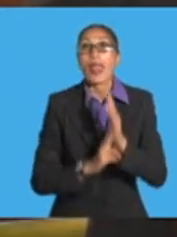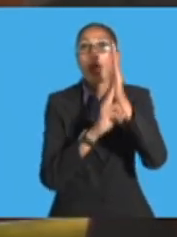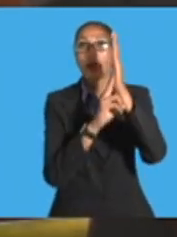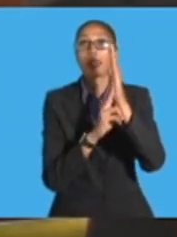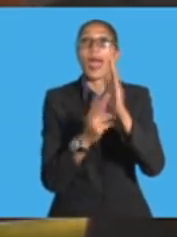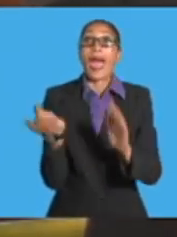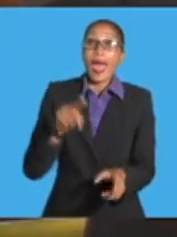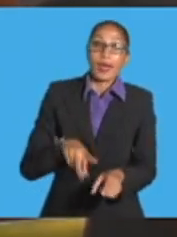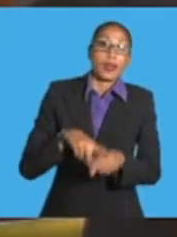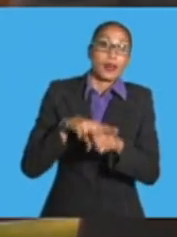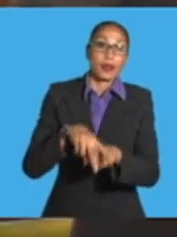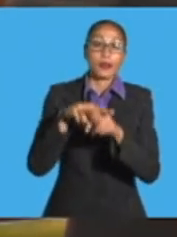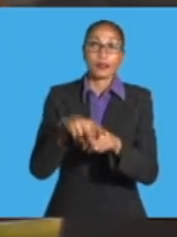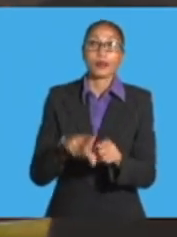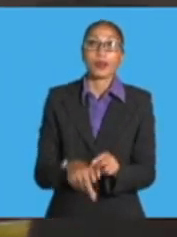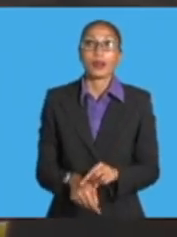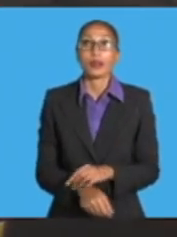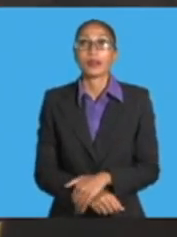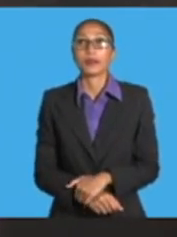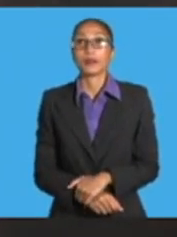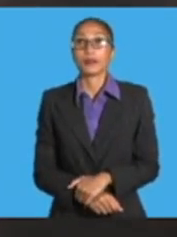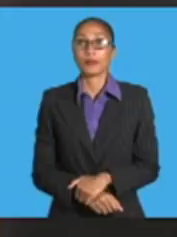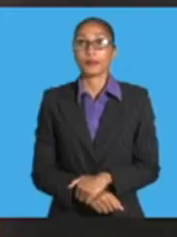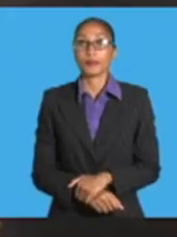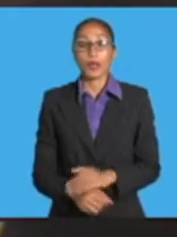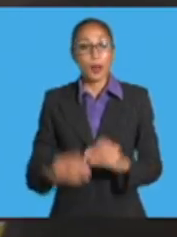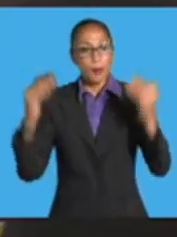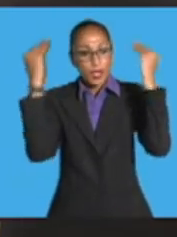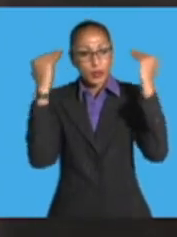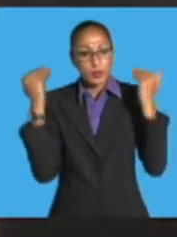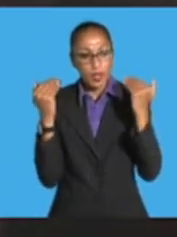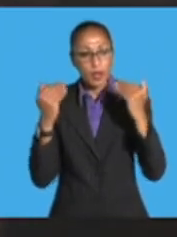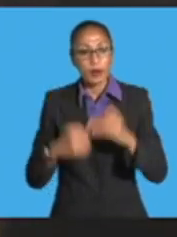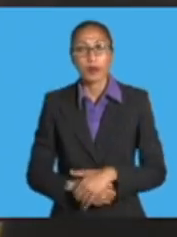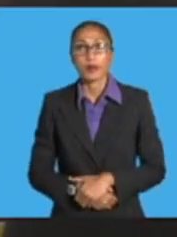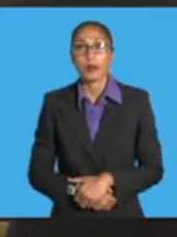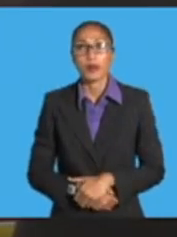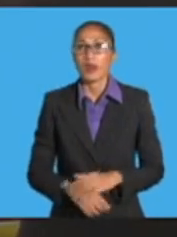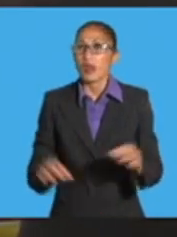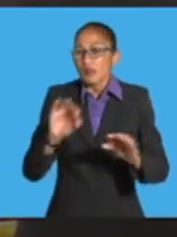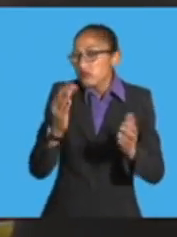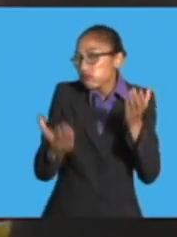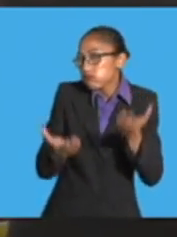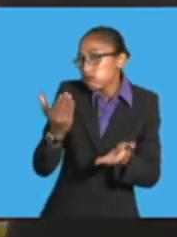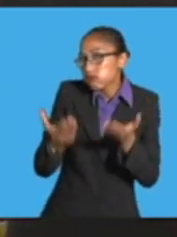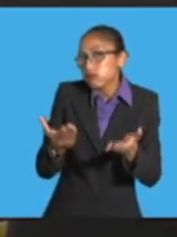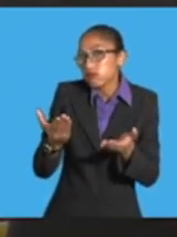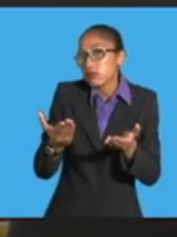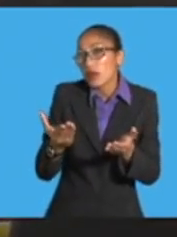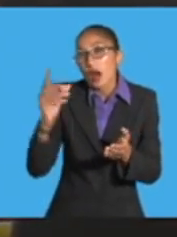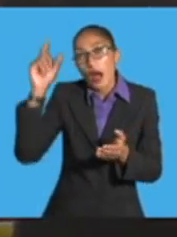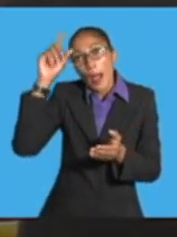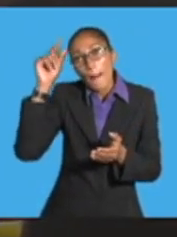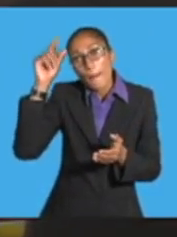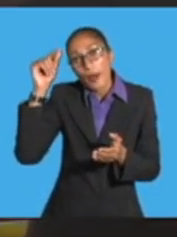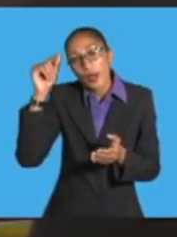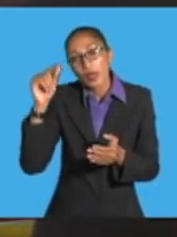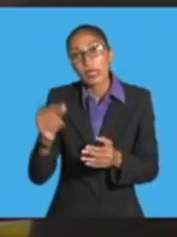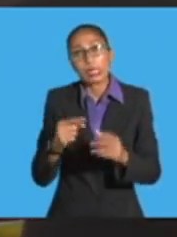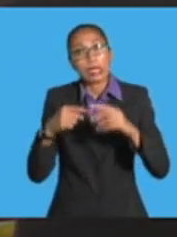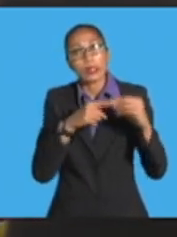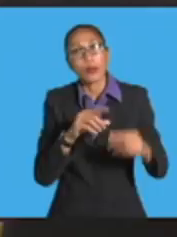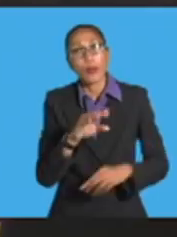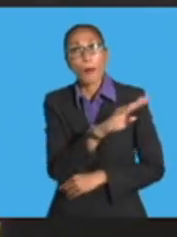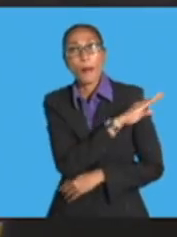and Nandronga, the Bitfield province. Madam Speaker, there is no doubt that under the able leadership of our Honorable Prime